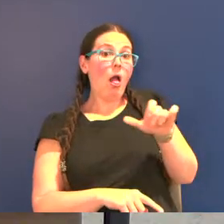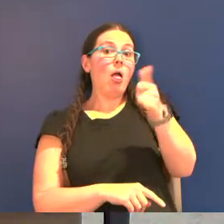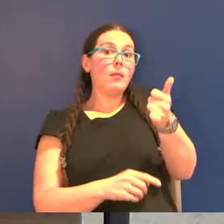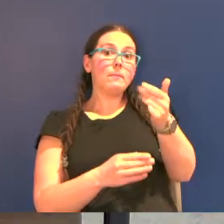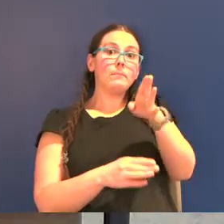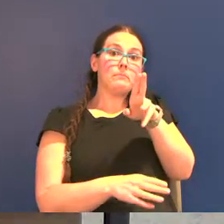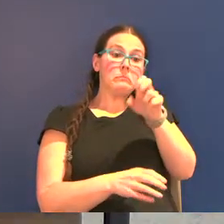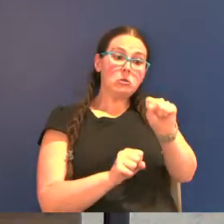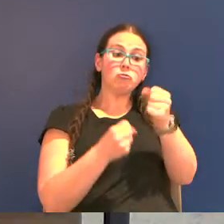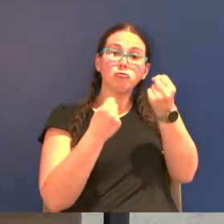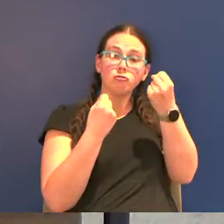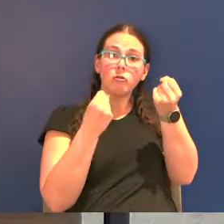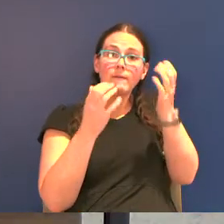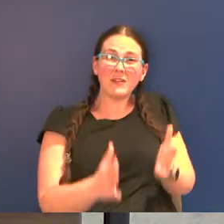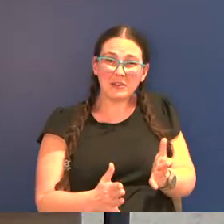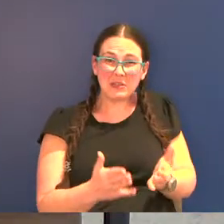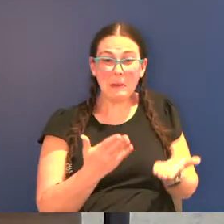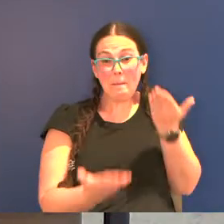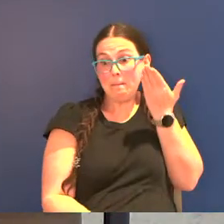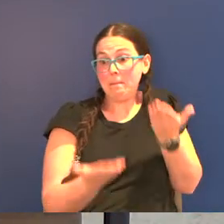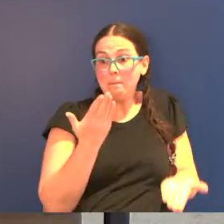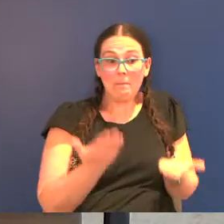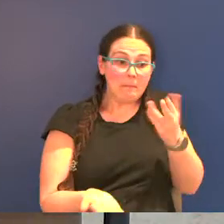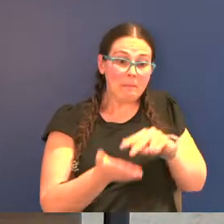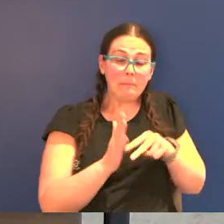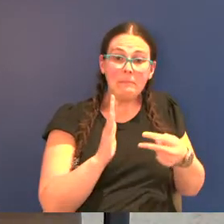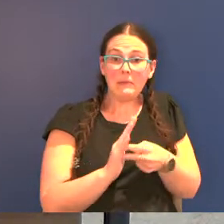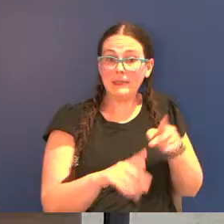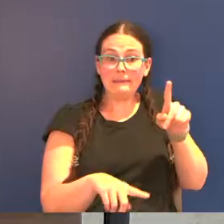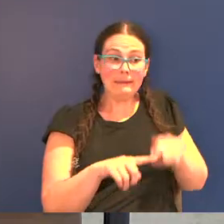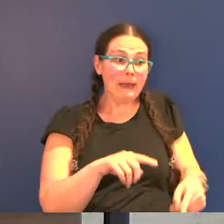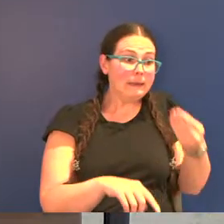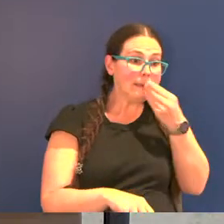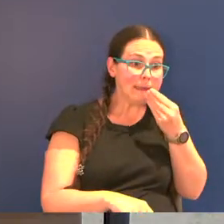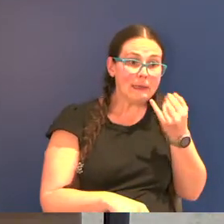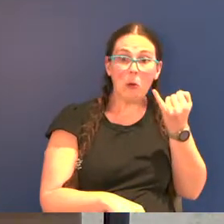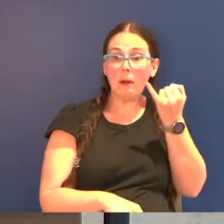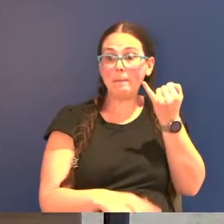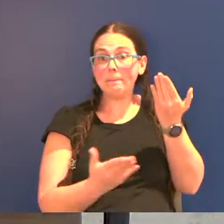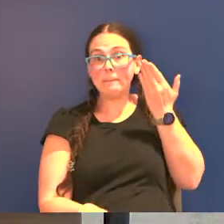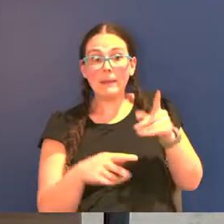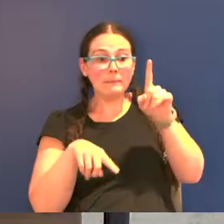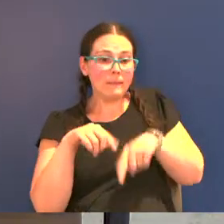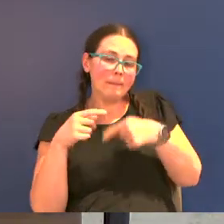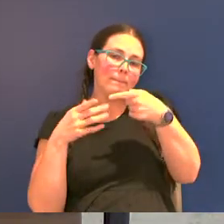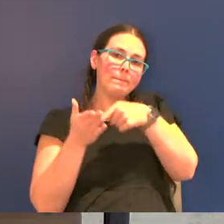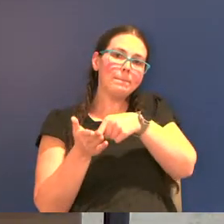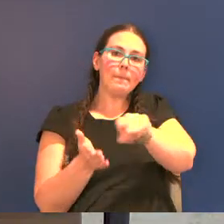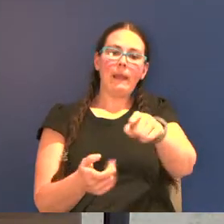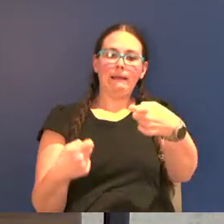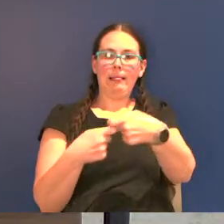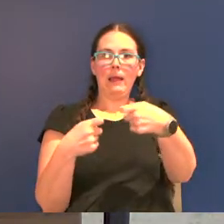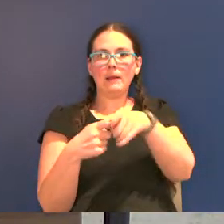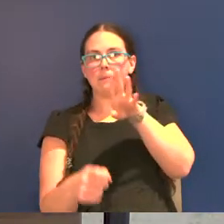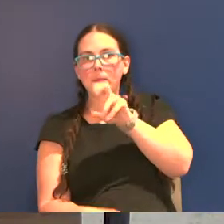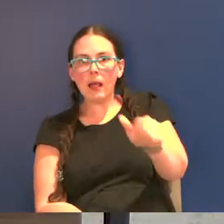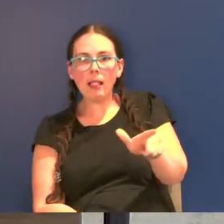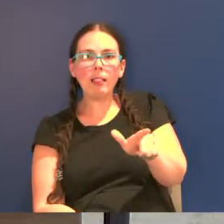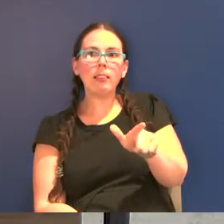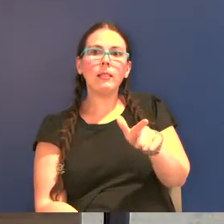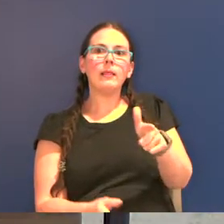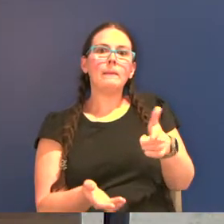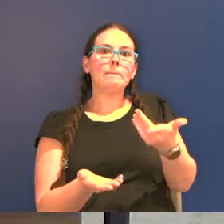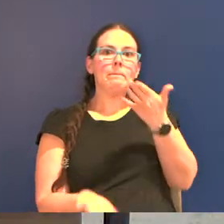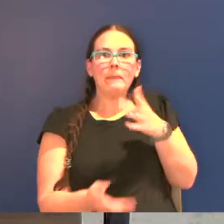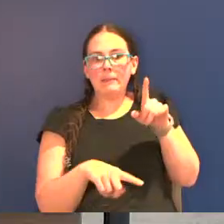is probably the difference between them eating and them paying their light bill and staying gainfully employed with